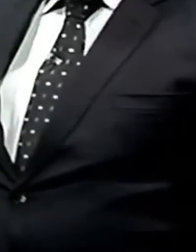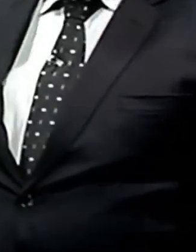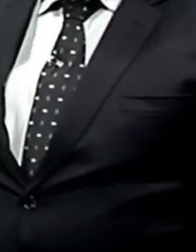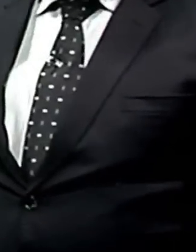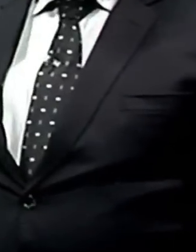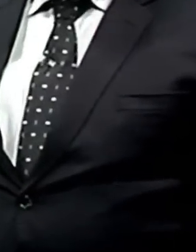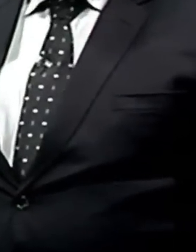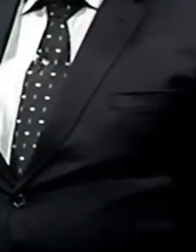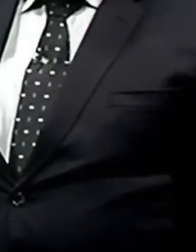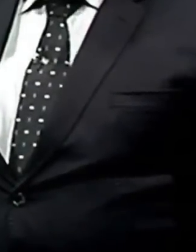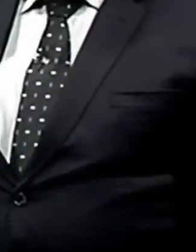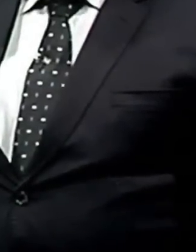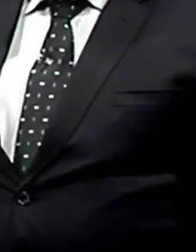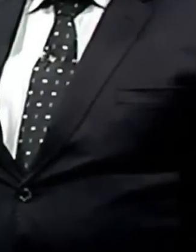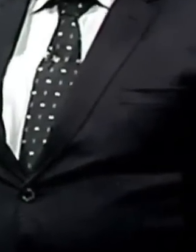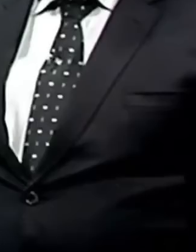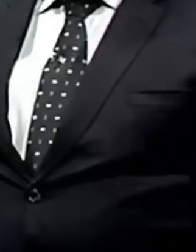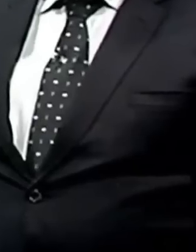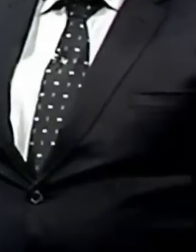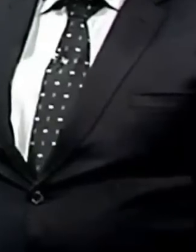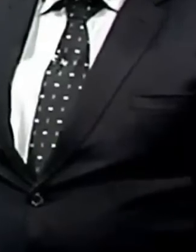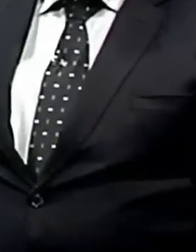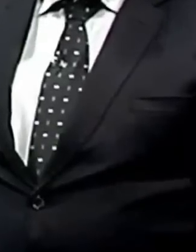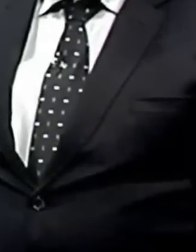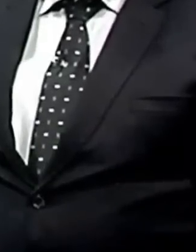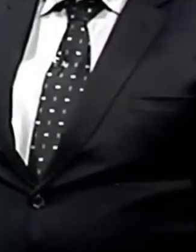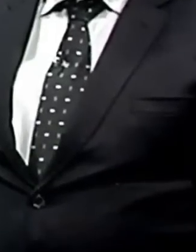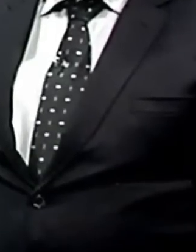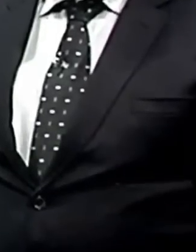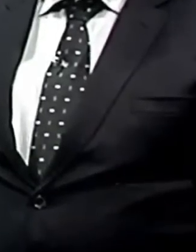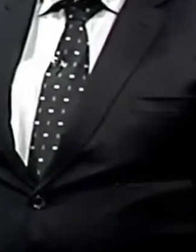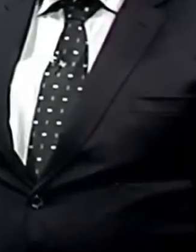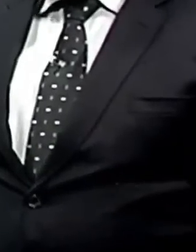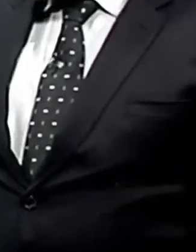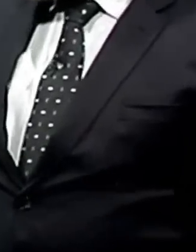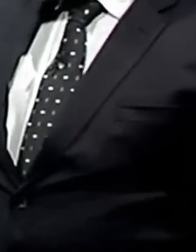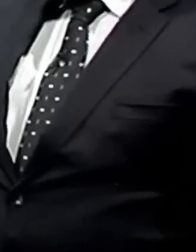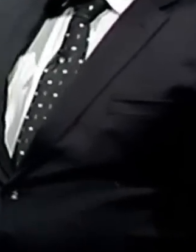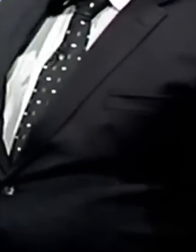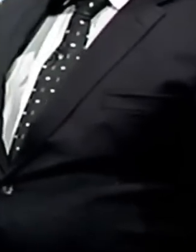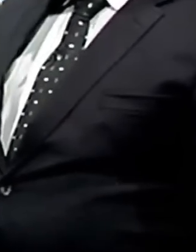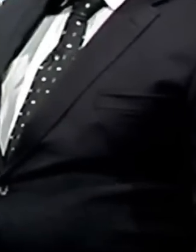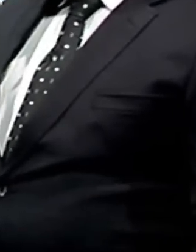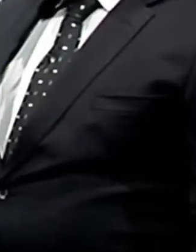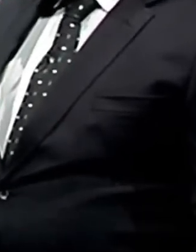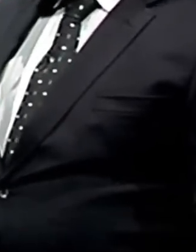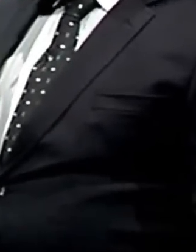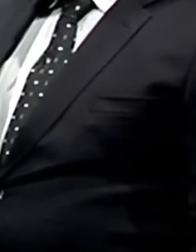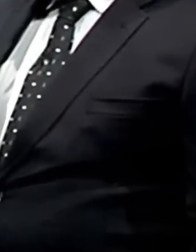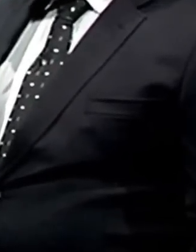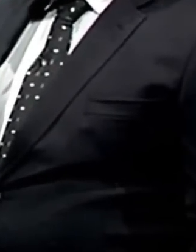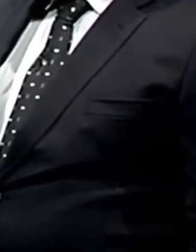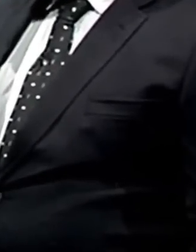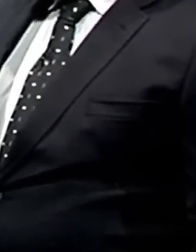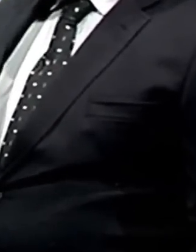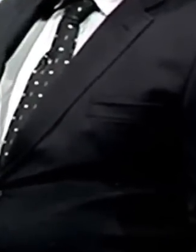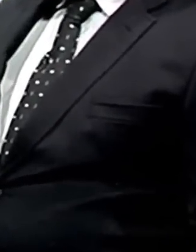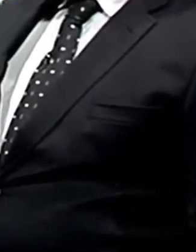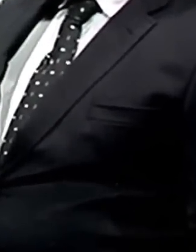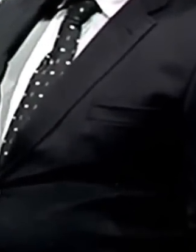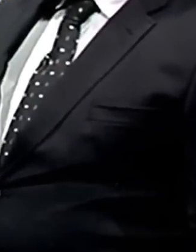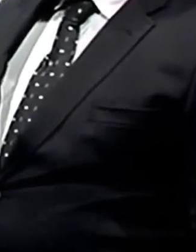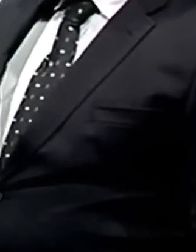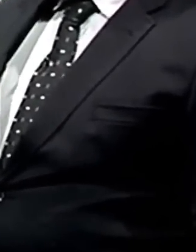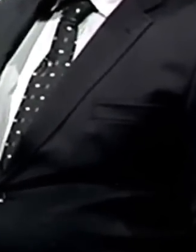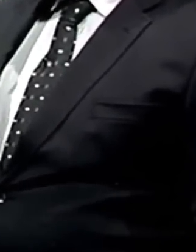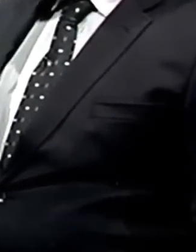le bakeng tsa go Bethlehem a tla re shebile ka re province le bophirima teng ka le province le bophirima e bile maemo a tleng a phodile go tlhotle ka re yona tla fitla tole